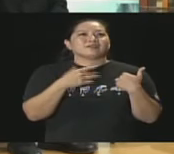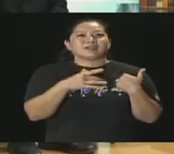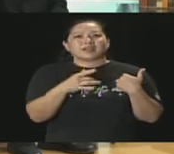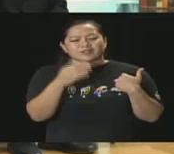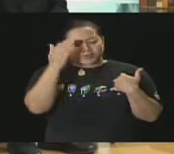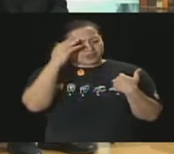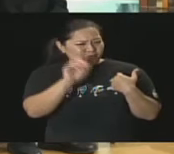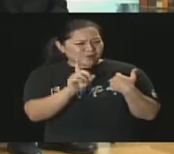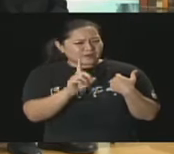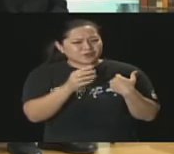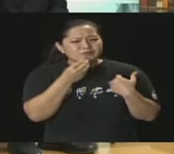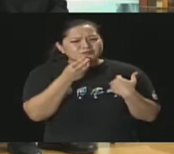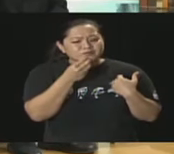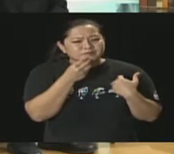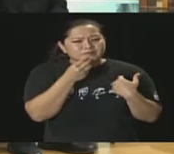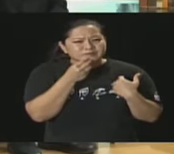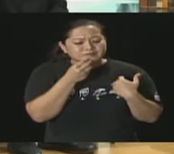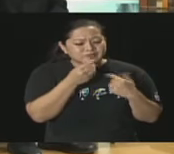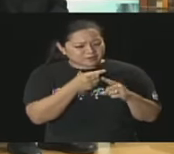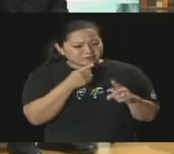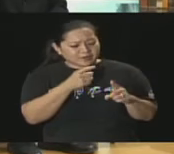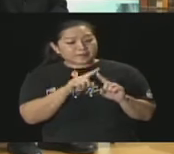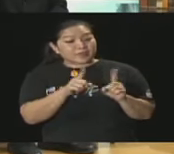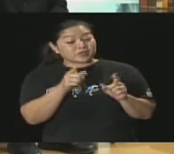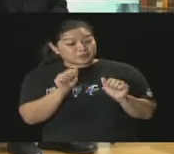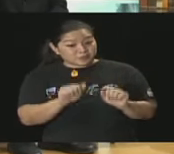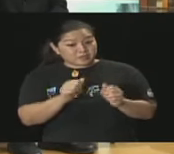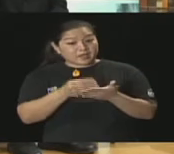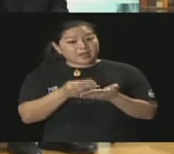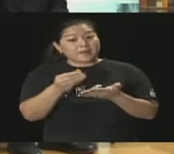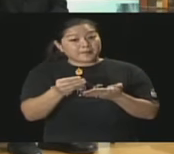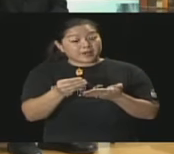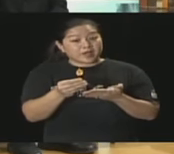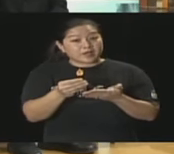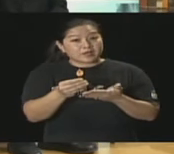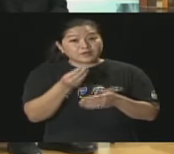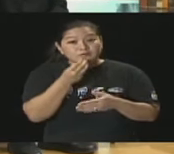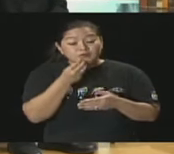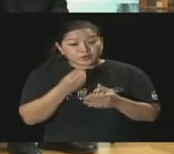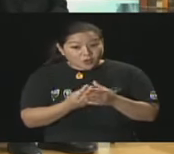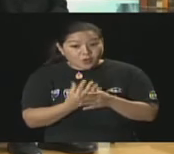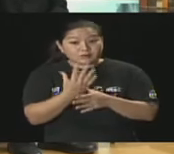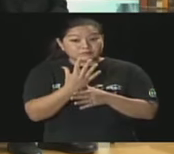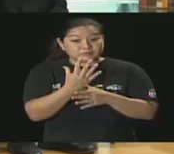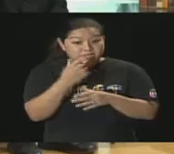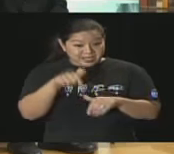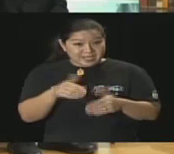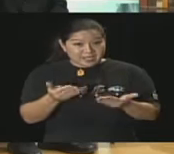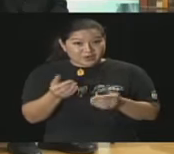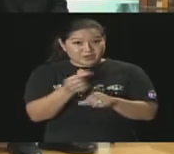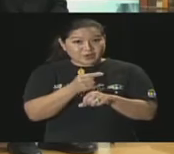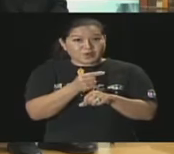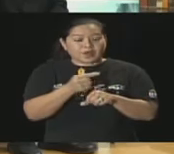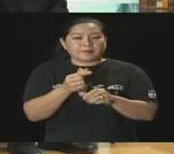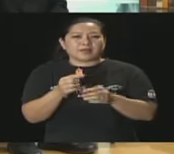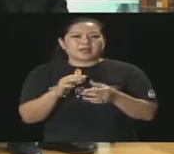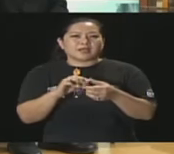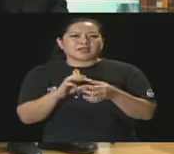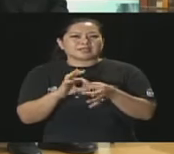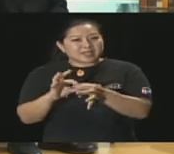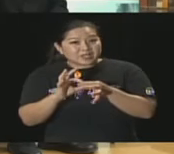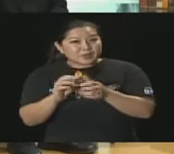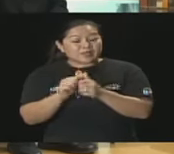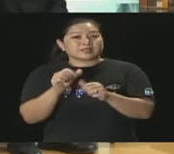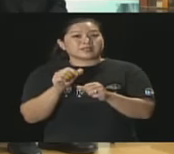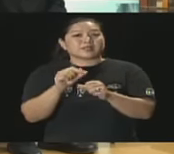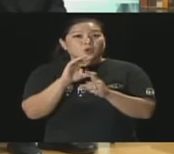your food comes from. And you can also buy food that is locally grown on Guam and also connects with our culture. For instance, taro,